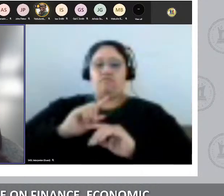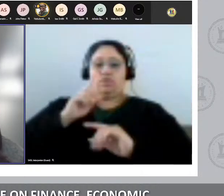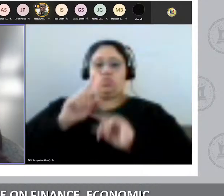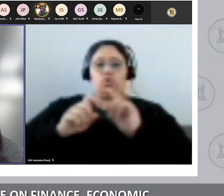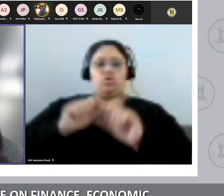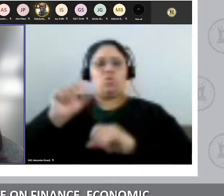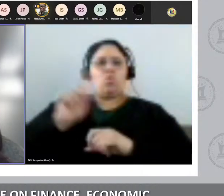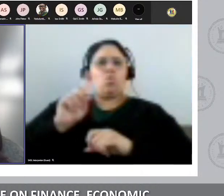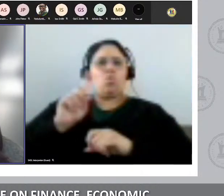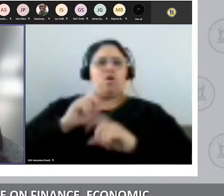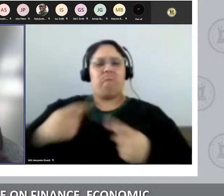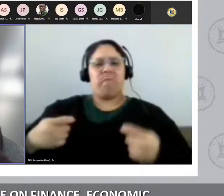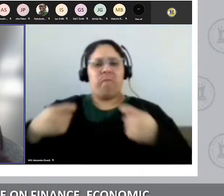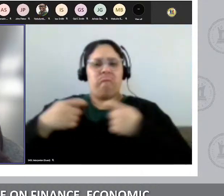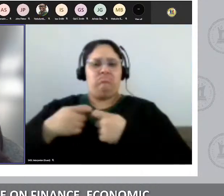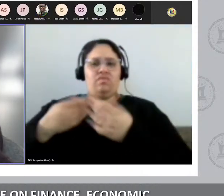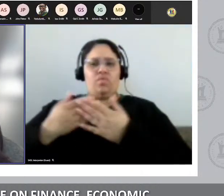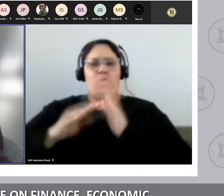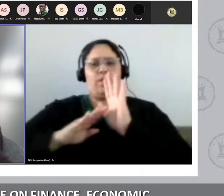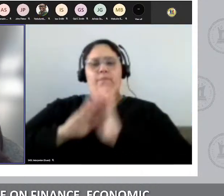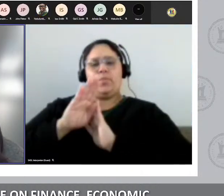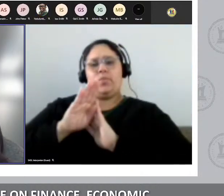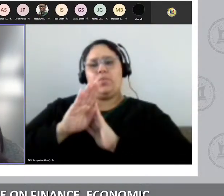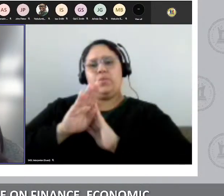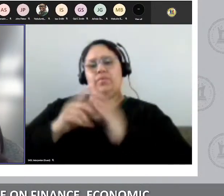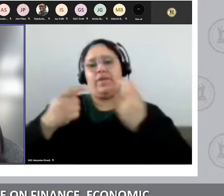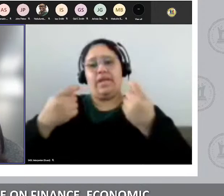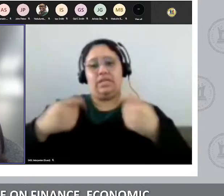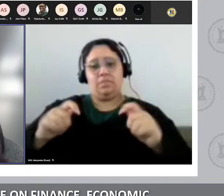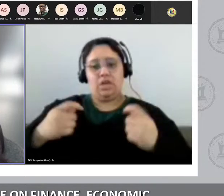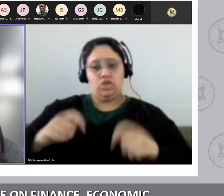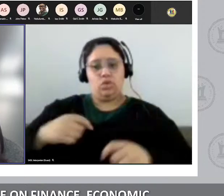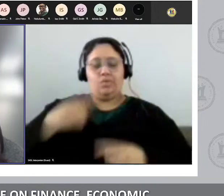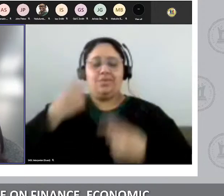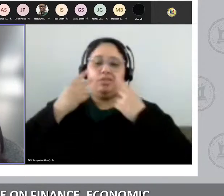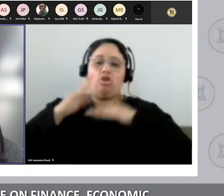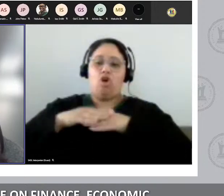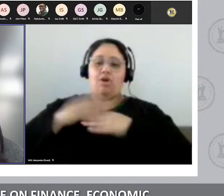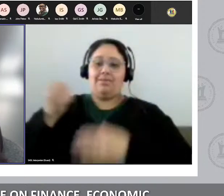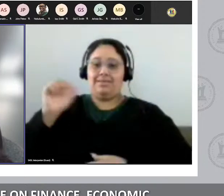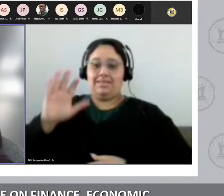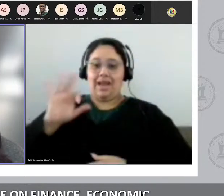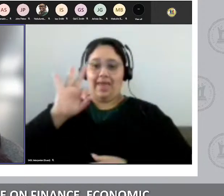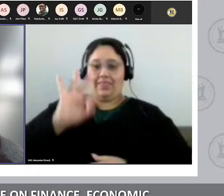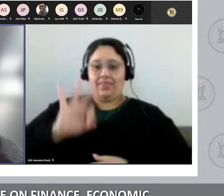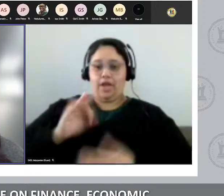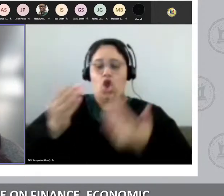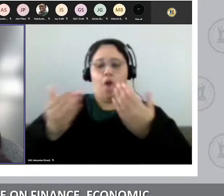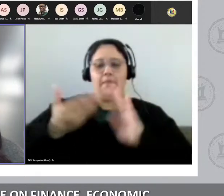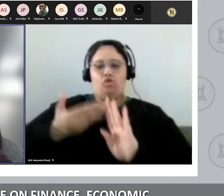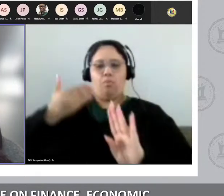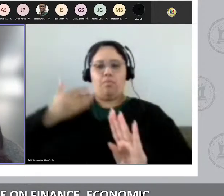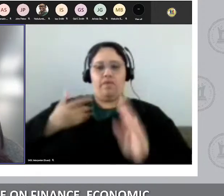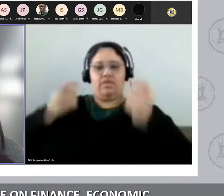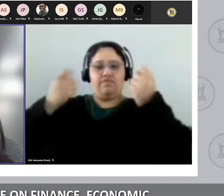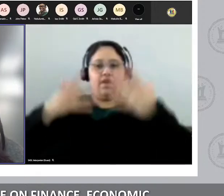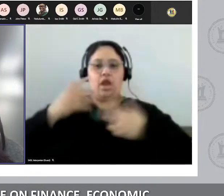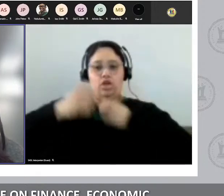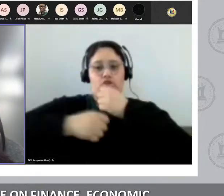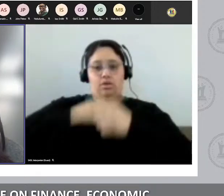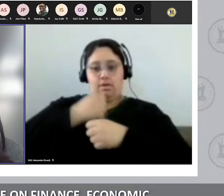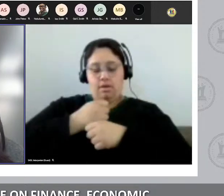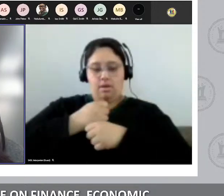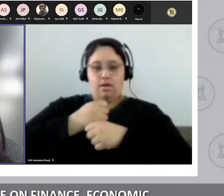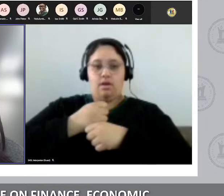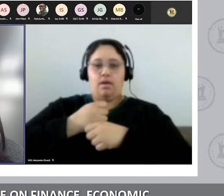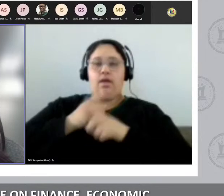what contributed to the improved expenditure that we saw on slide 3 compared to the previous financial year? And